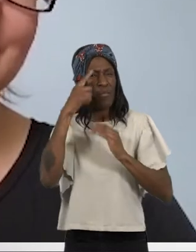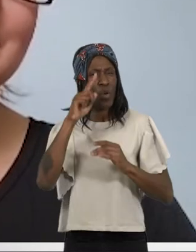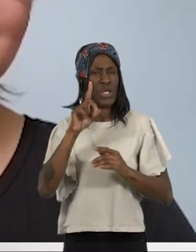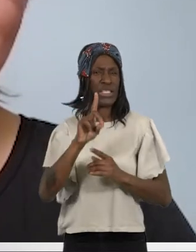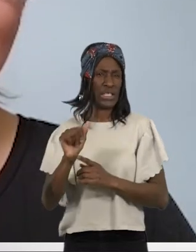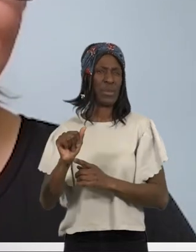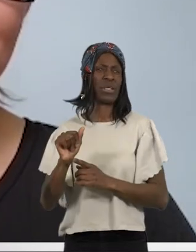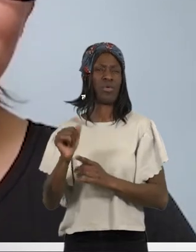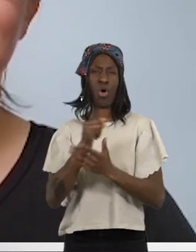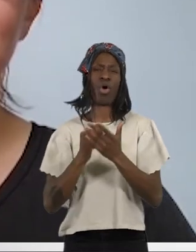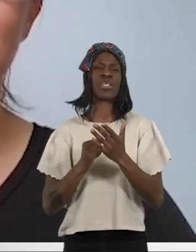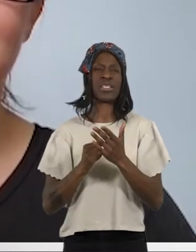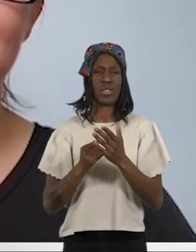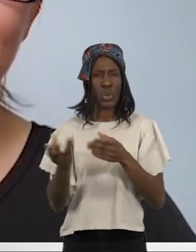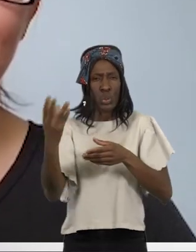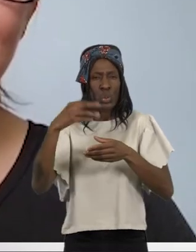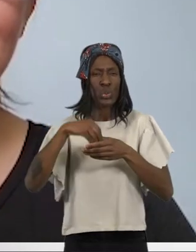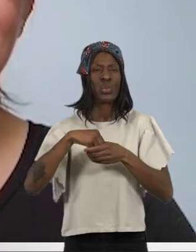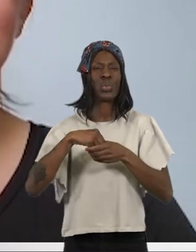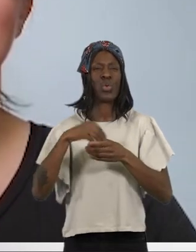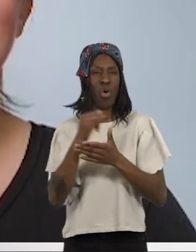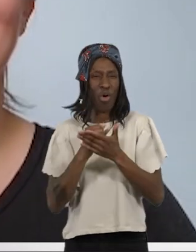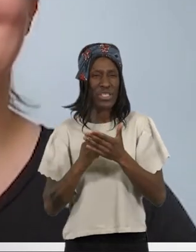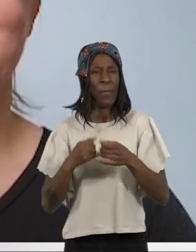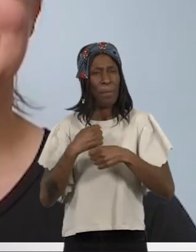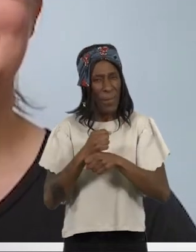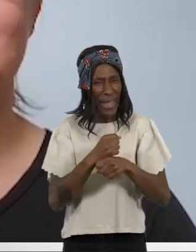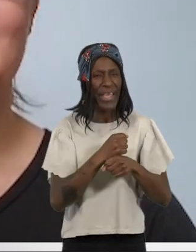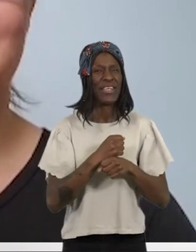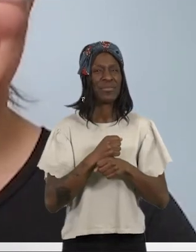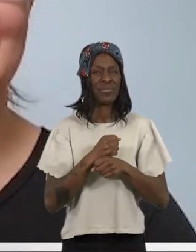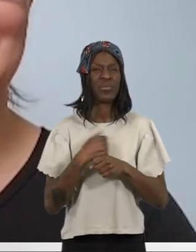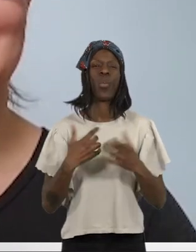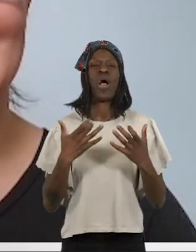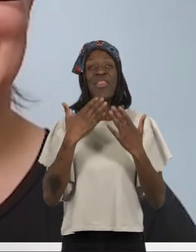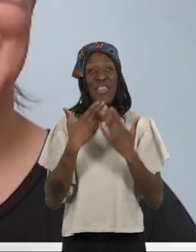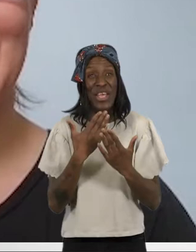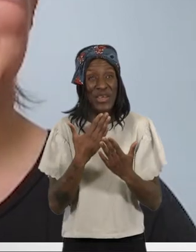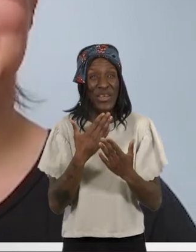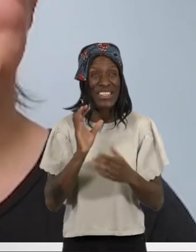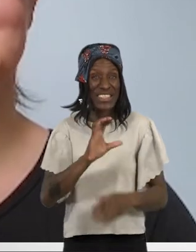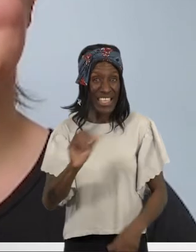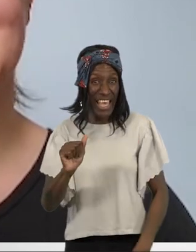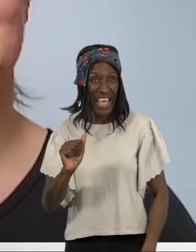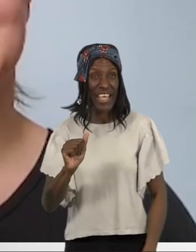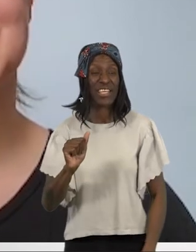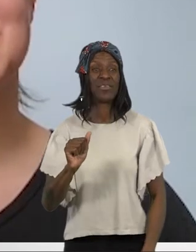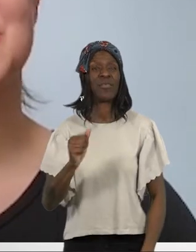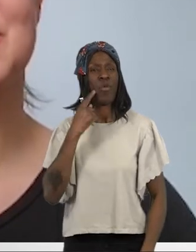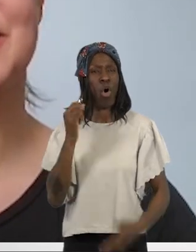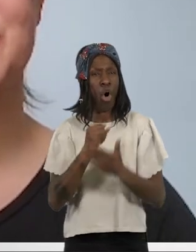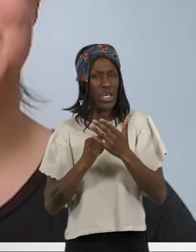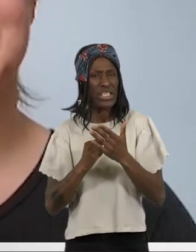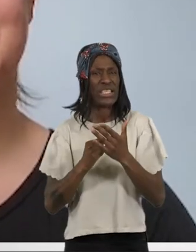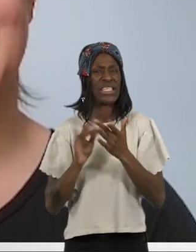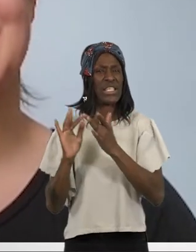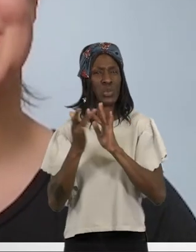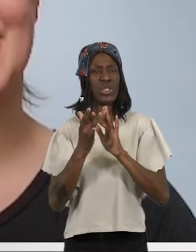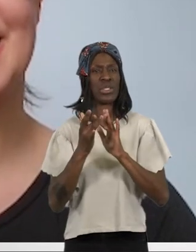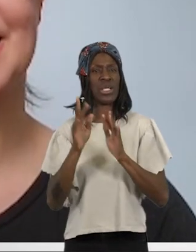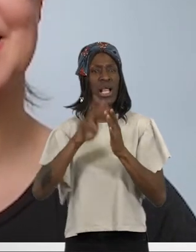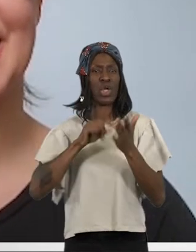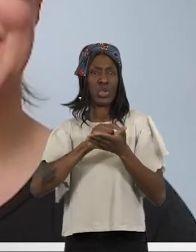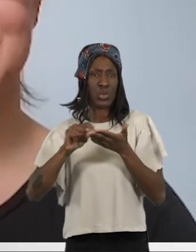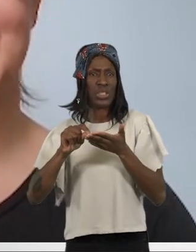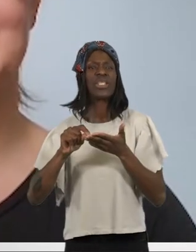disability arts and for inclusive art making. We want to thank the Canada Council for the Arts Digital Literacy